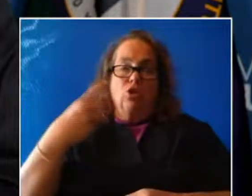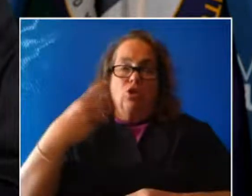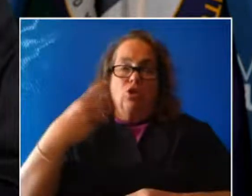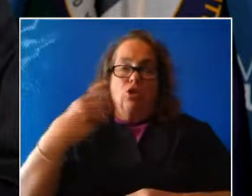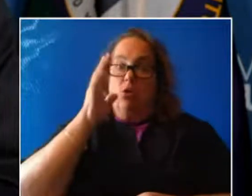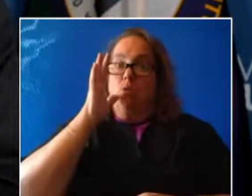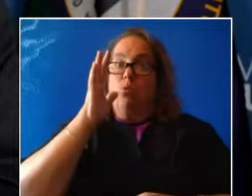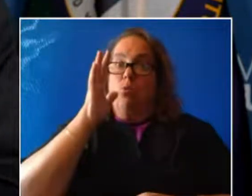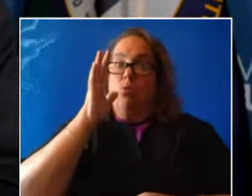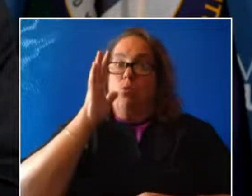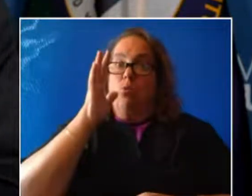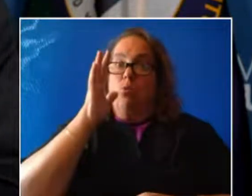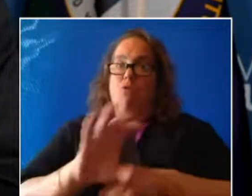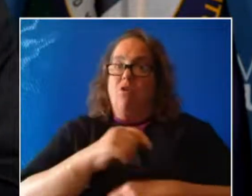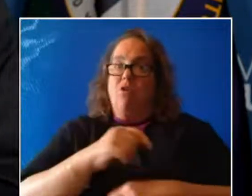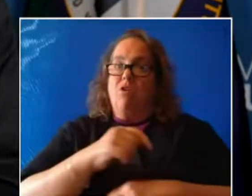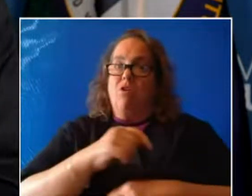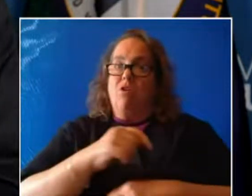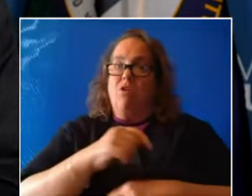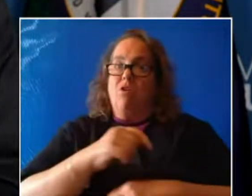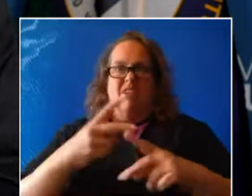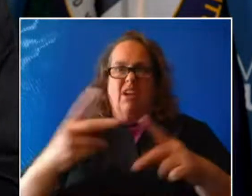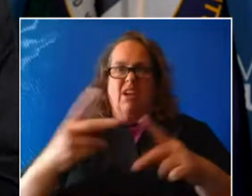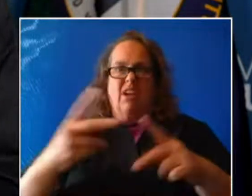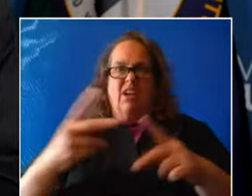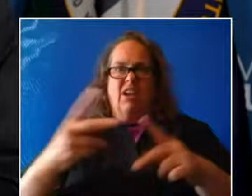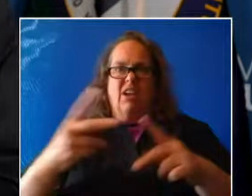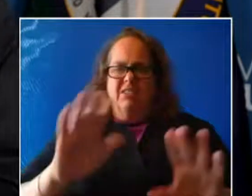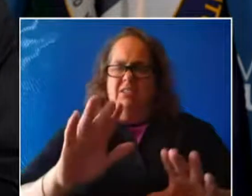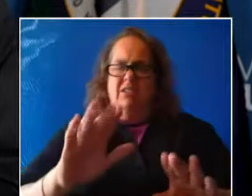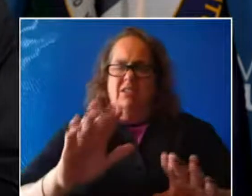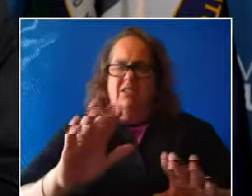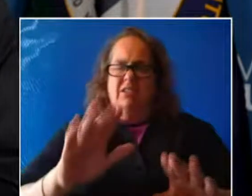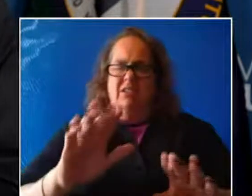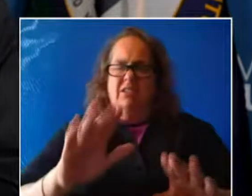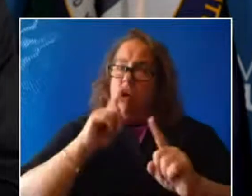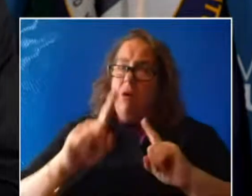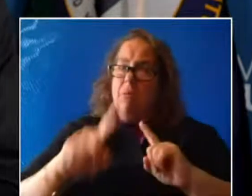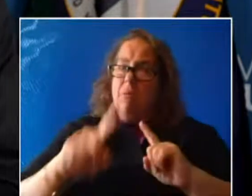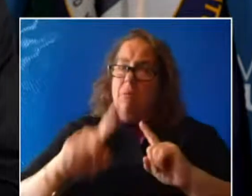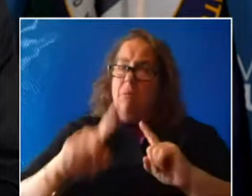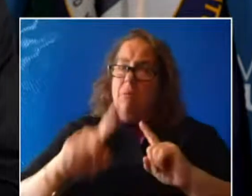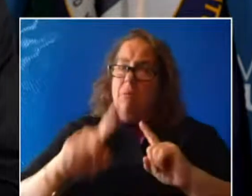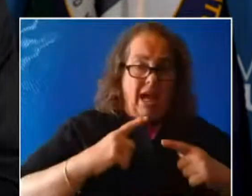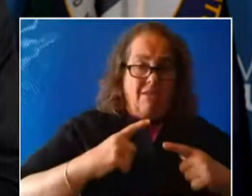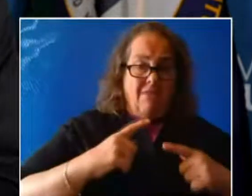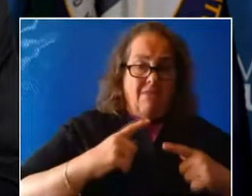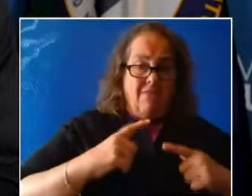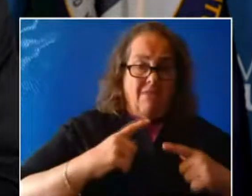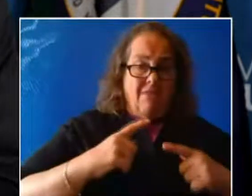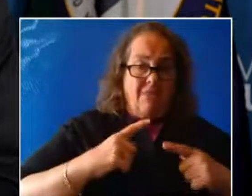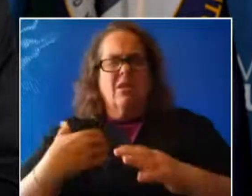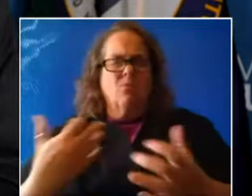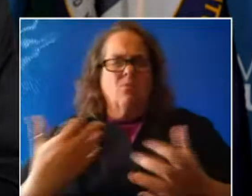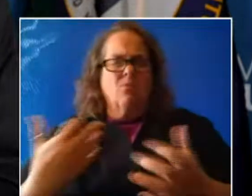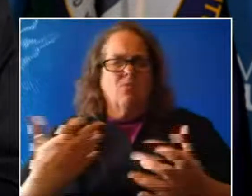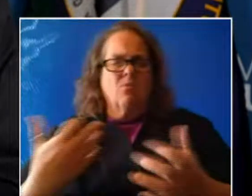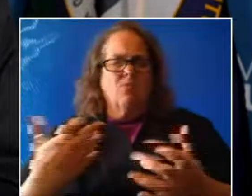comes to something like life and death, I just want people to be protected. These vaccines